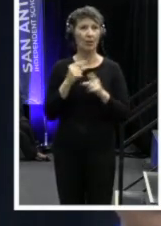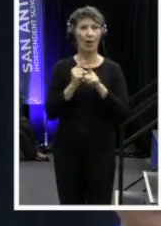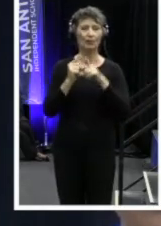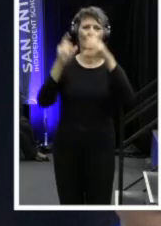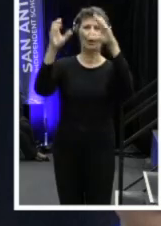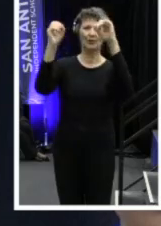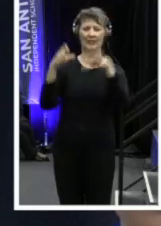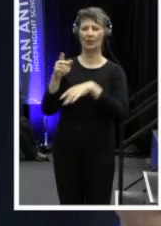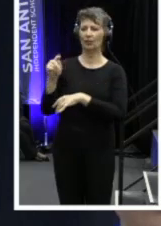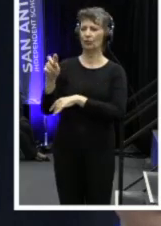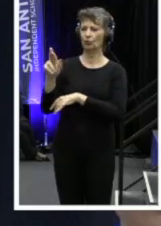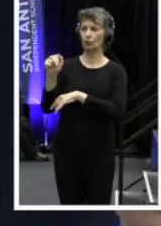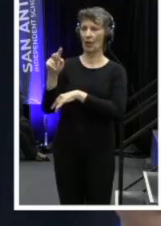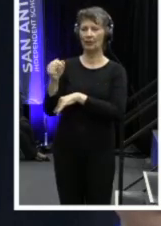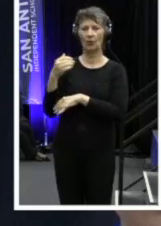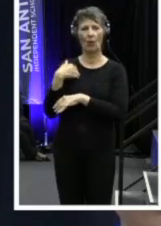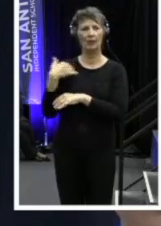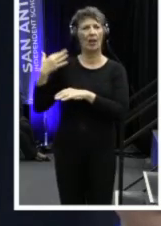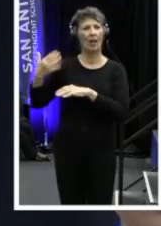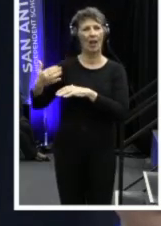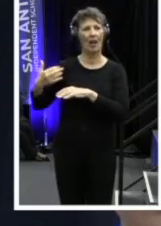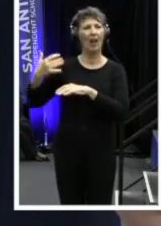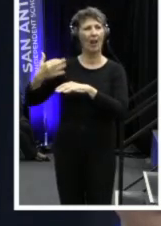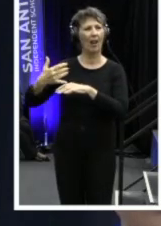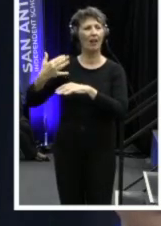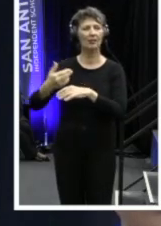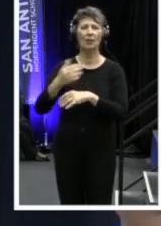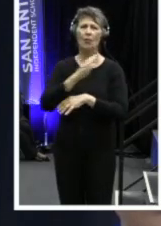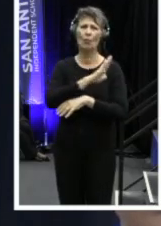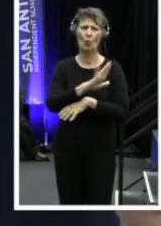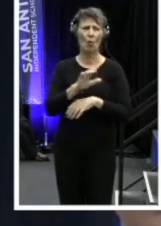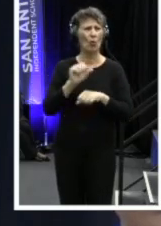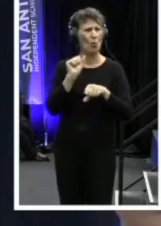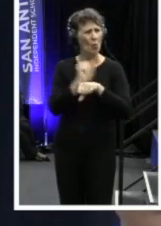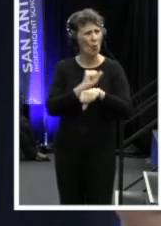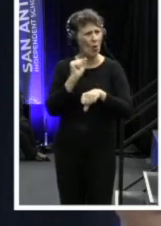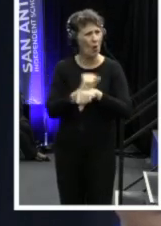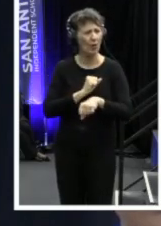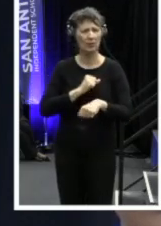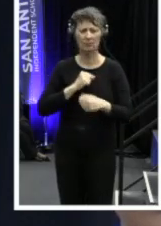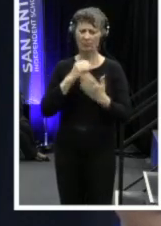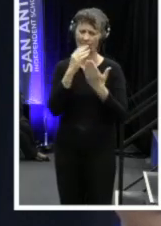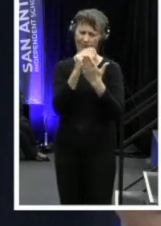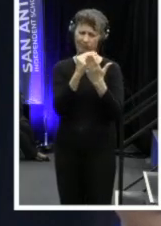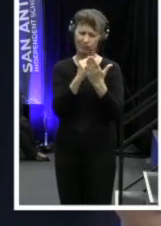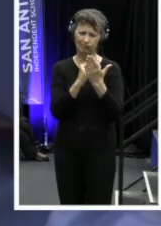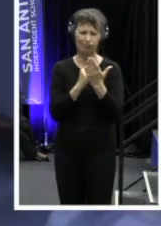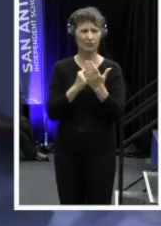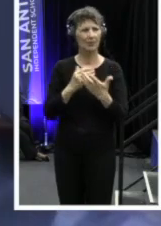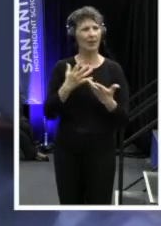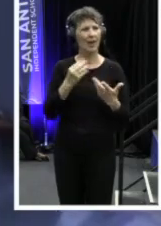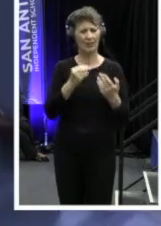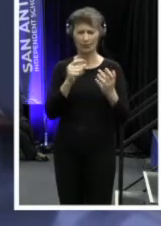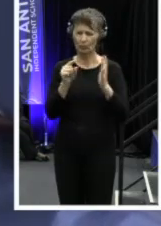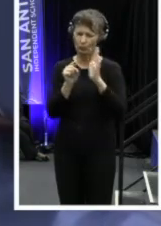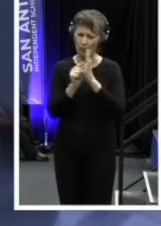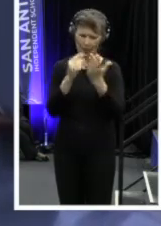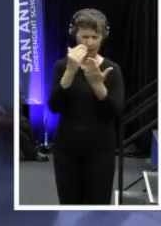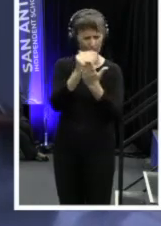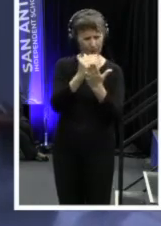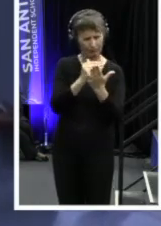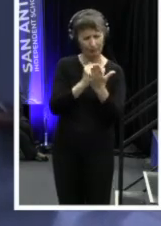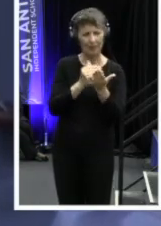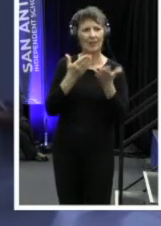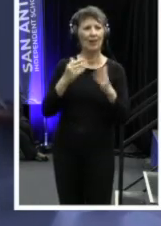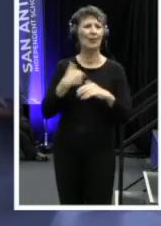teachers that we have had throughout the years. The efforts that you put into your lesson plans and grading is what allowed us students to be here